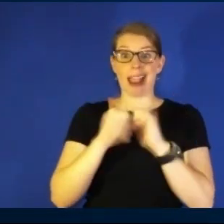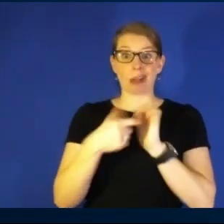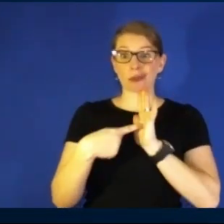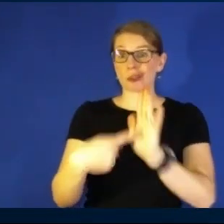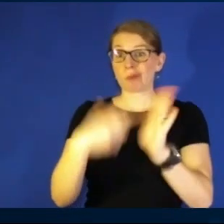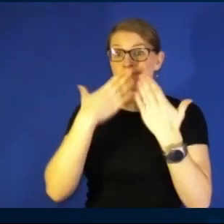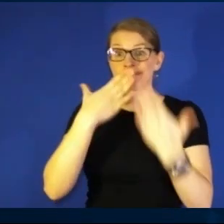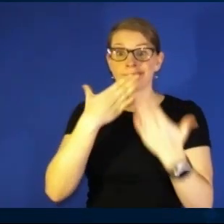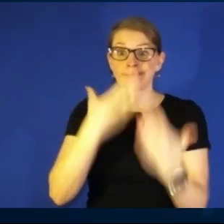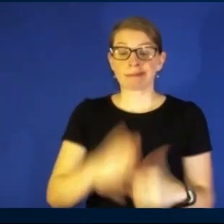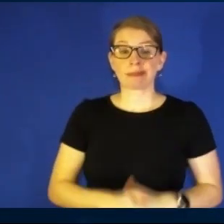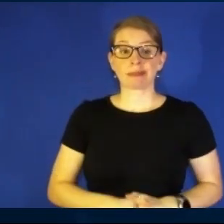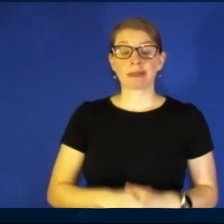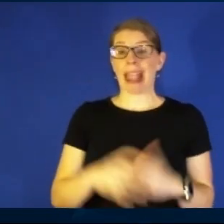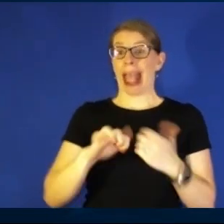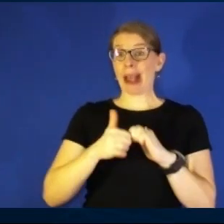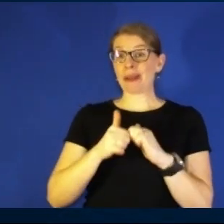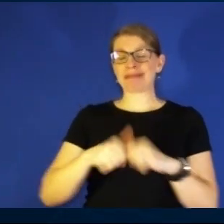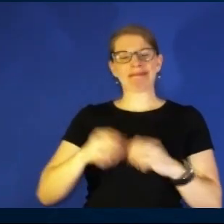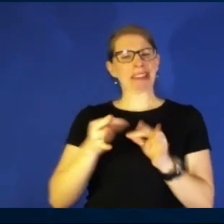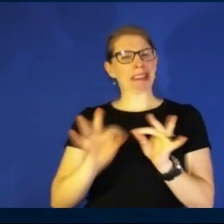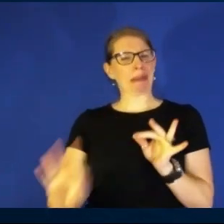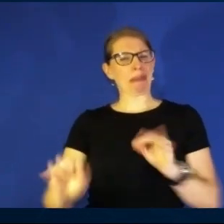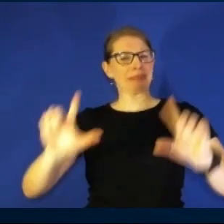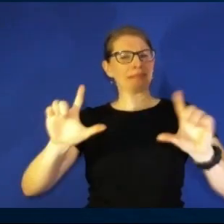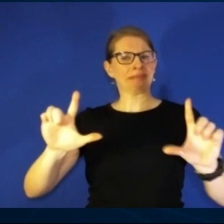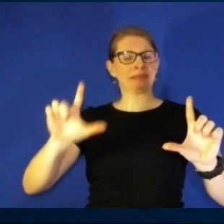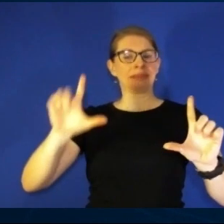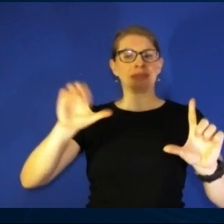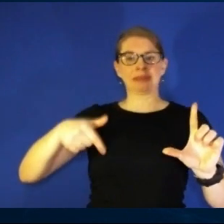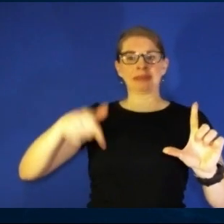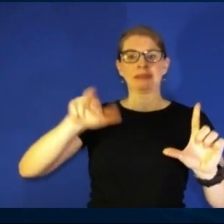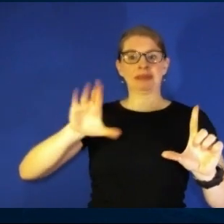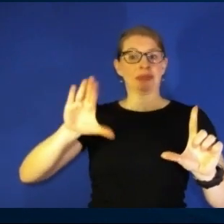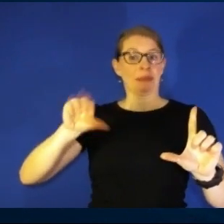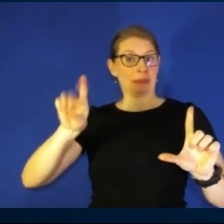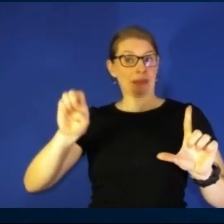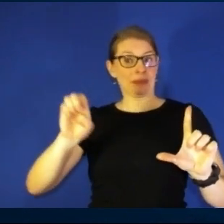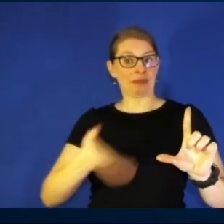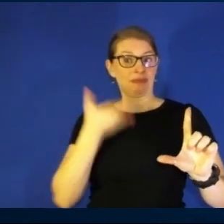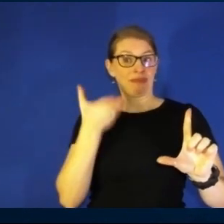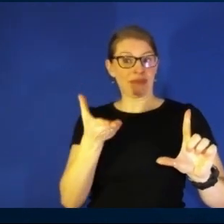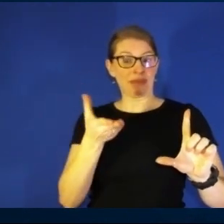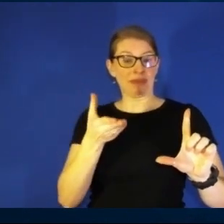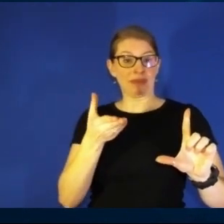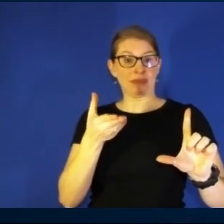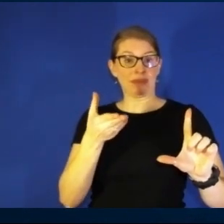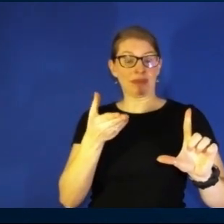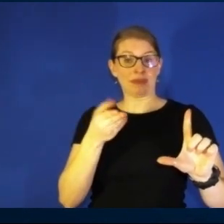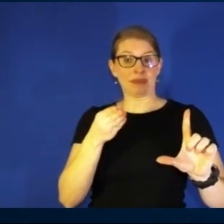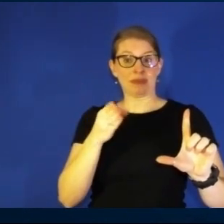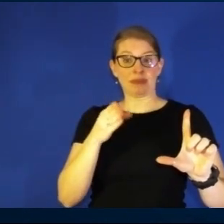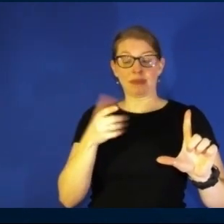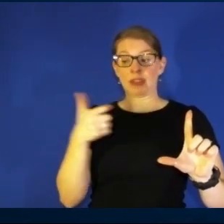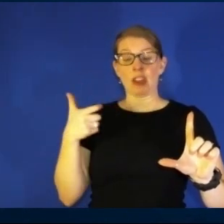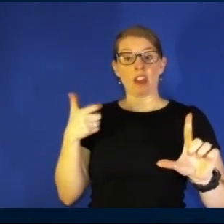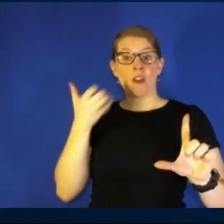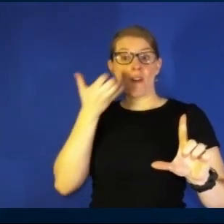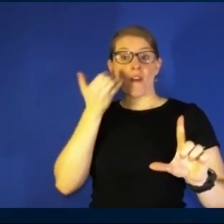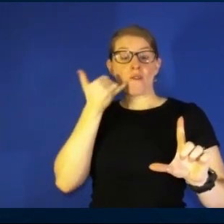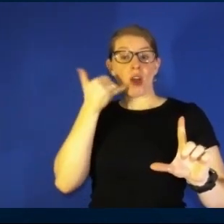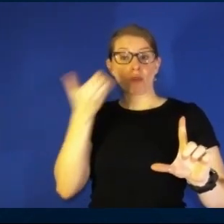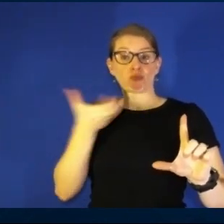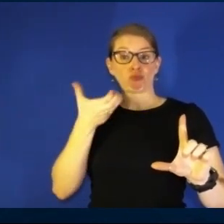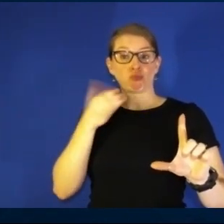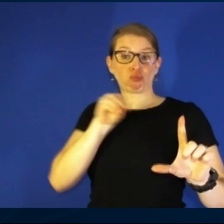Well, here's how you can do it. Very simple. On your screen right now is a QR code. So you just open the camera on your phone, hover over